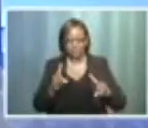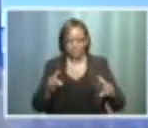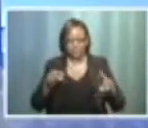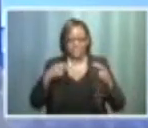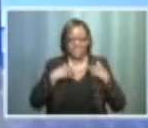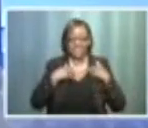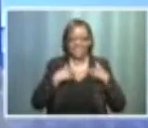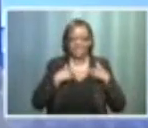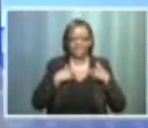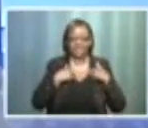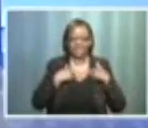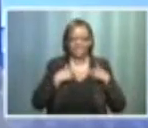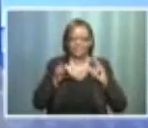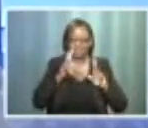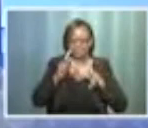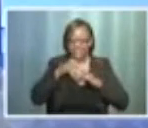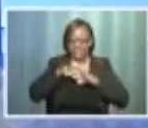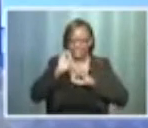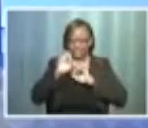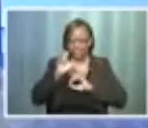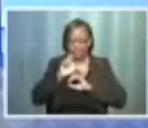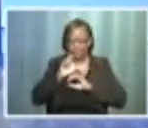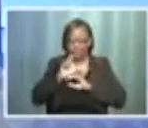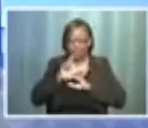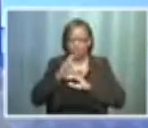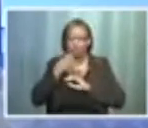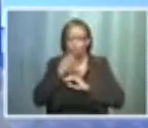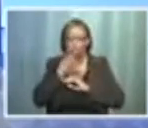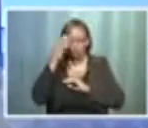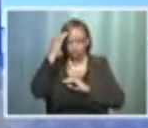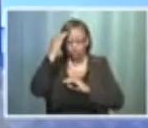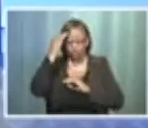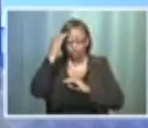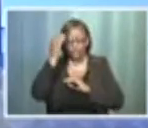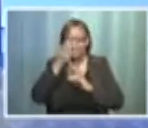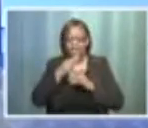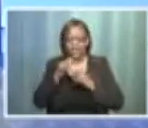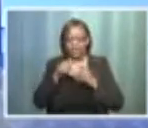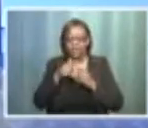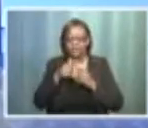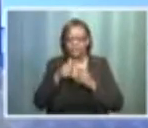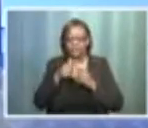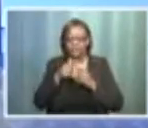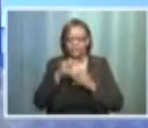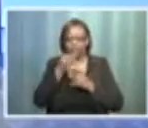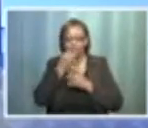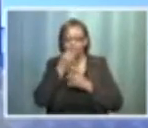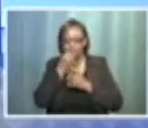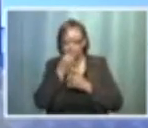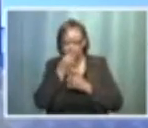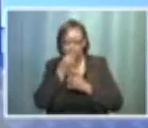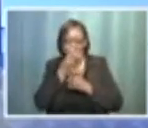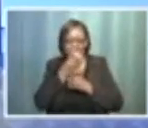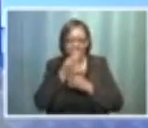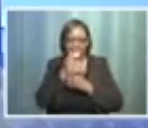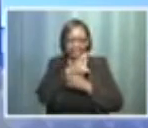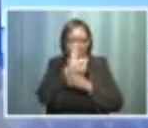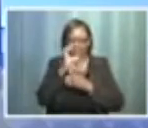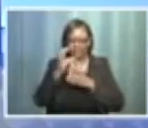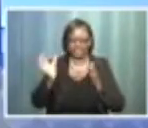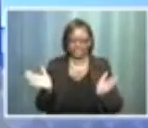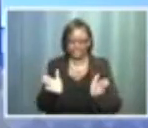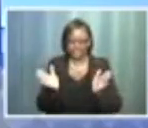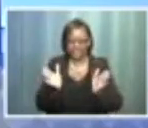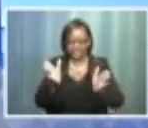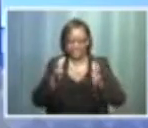citizens are known for something much better, a holiday drive that involves a warm meal and lots of Christmas cheer. Here's Antoine